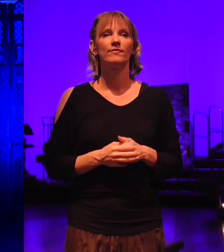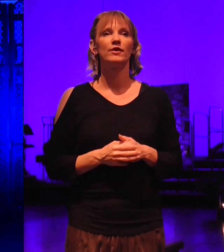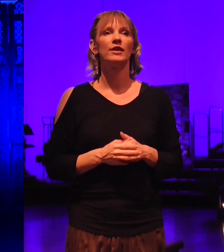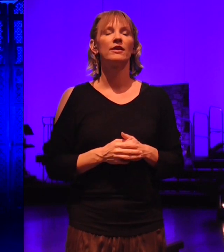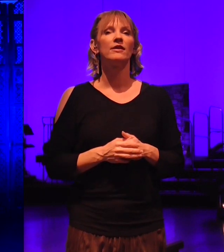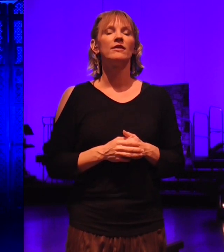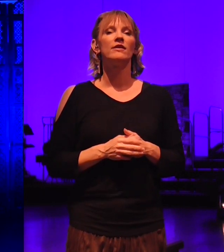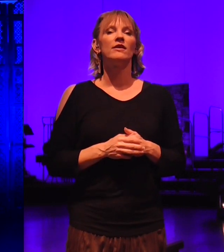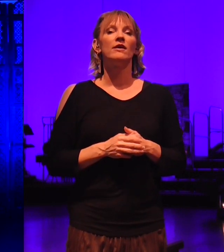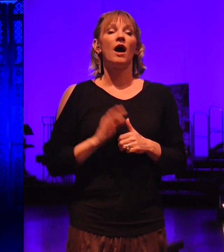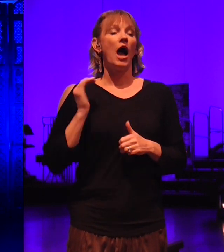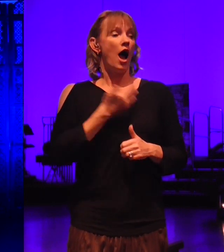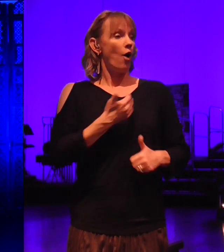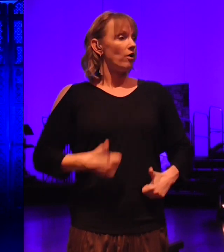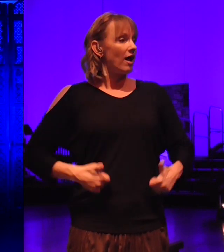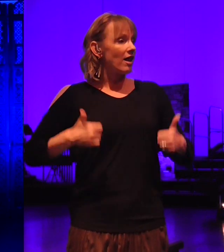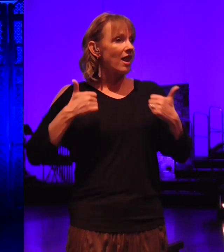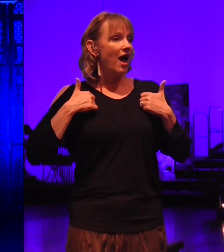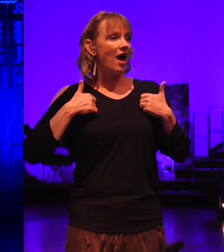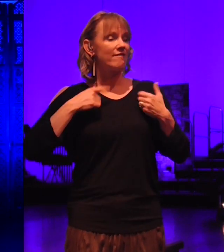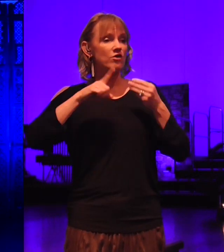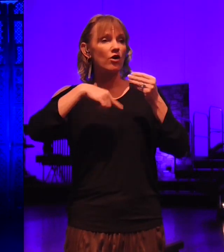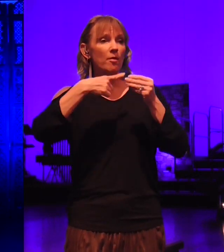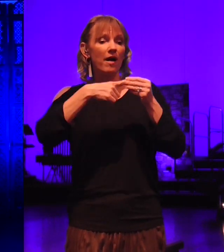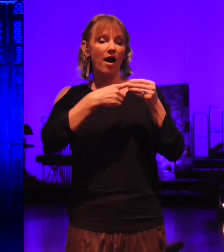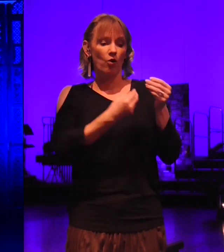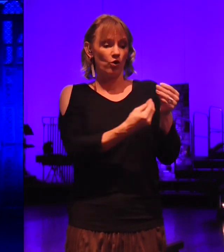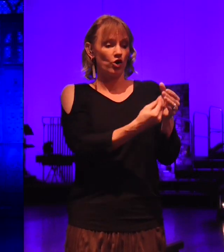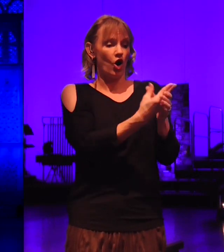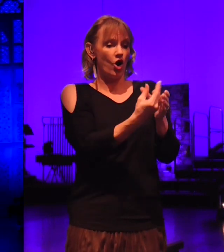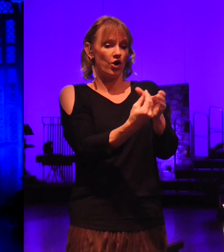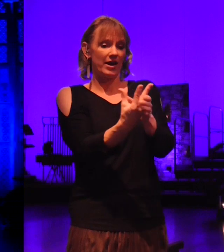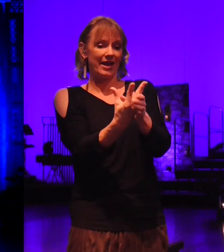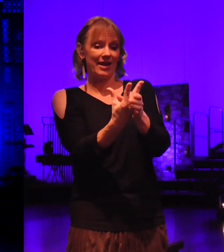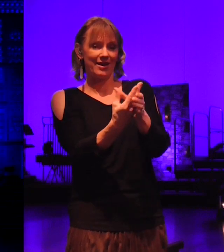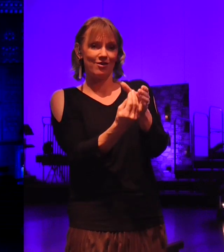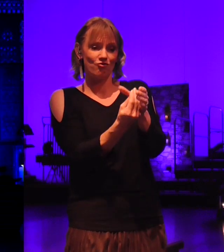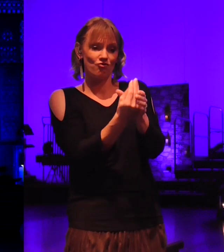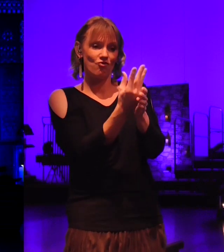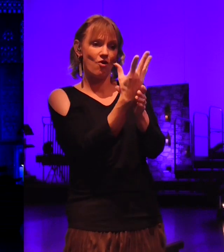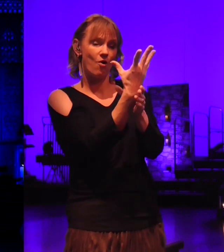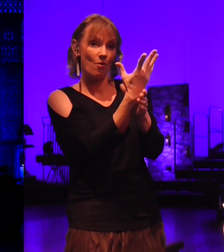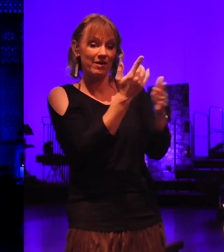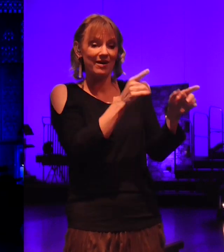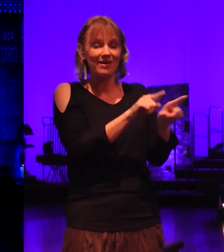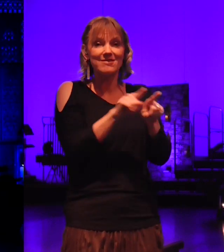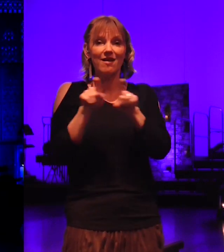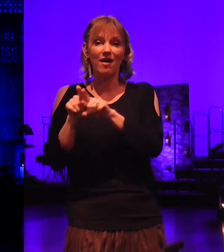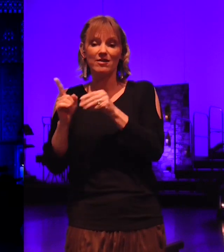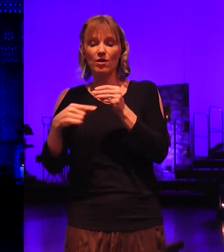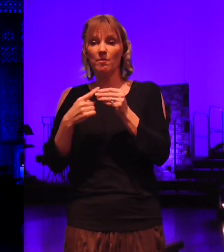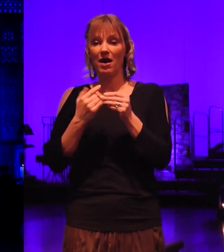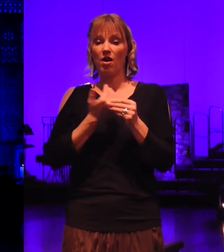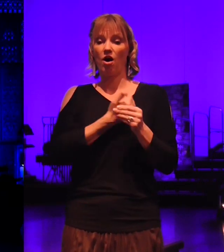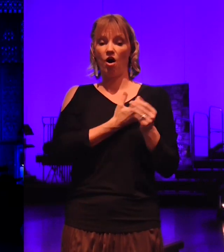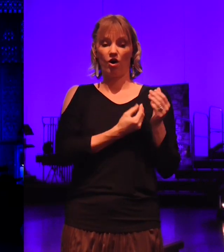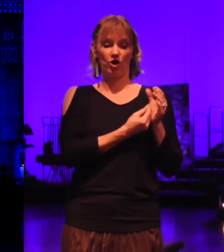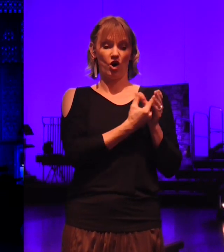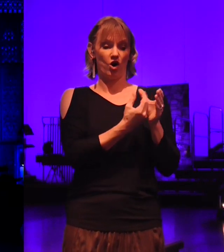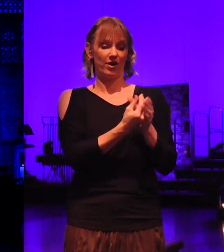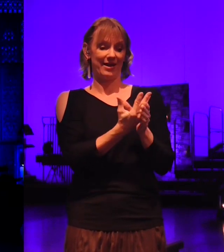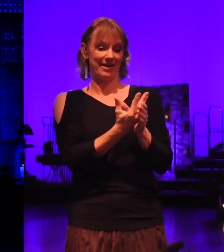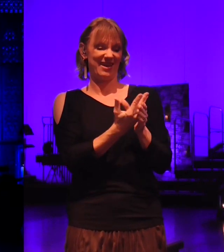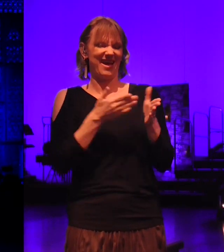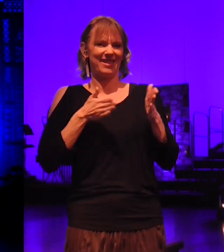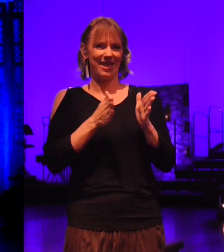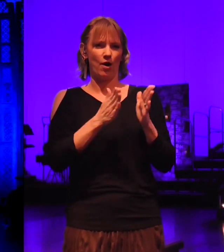Our lives are about growing our garden, but it's also about allowing our garden to grow us.